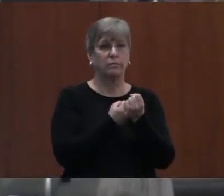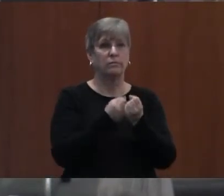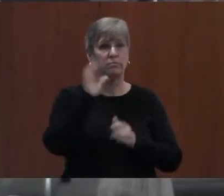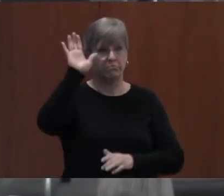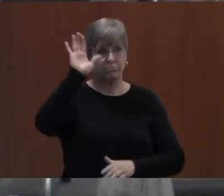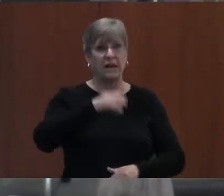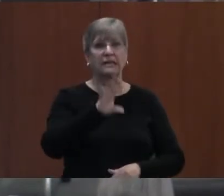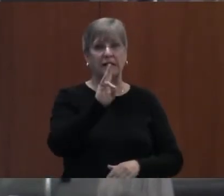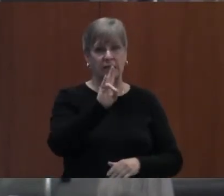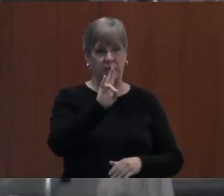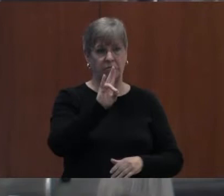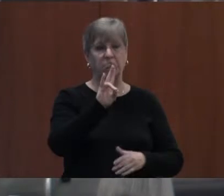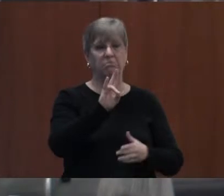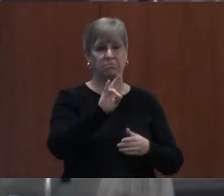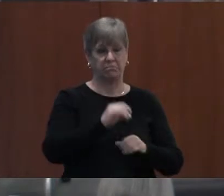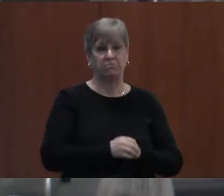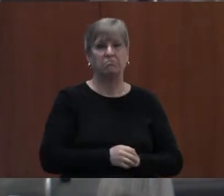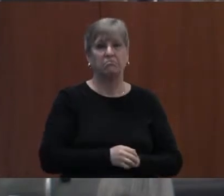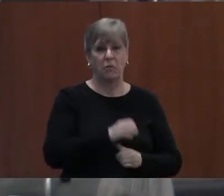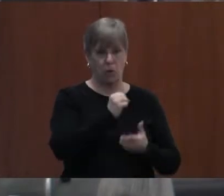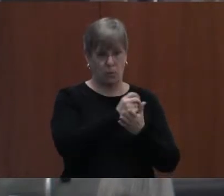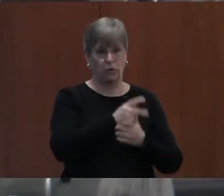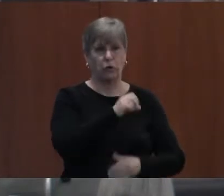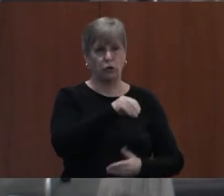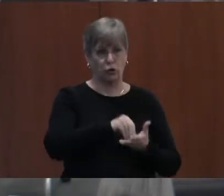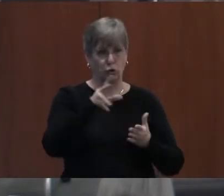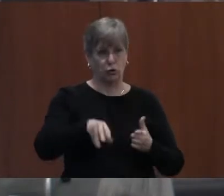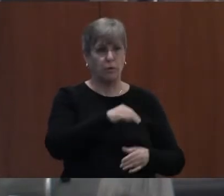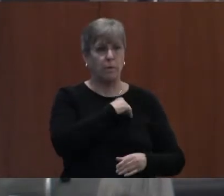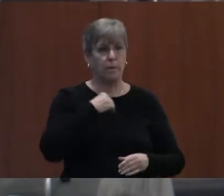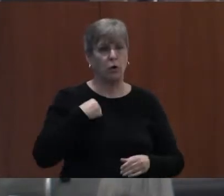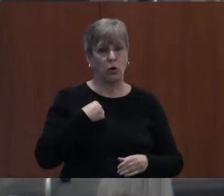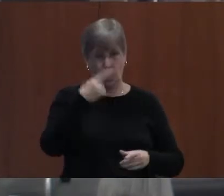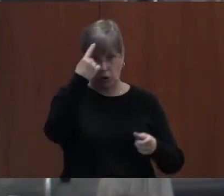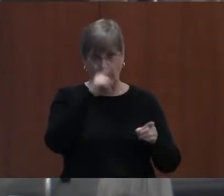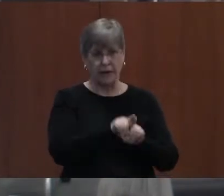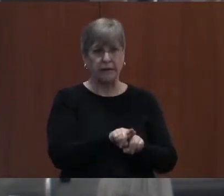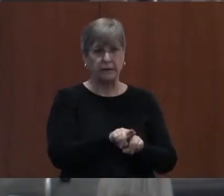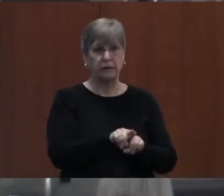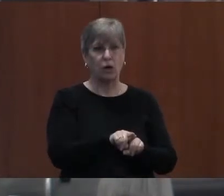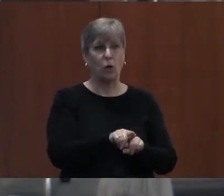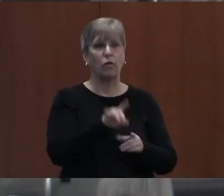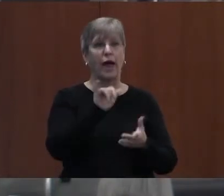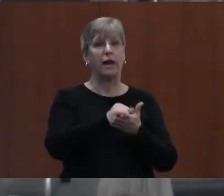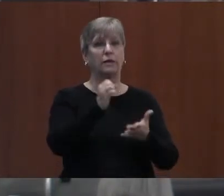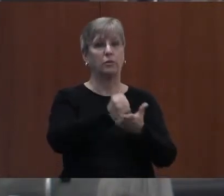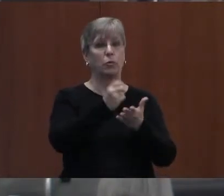have 7 affirmative votes. Student member concurs. So that set of minutes is approved.